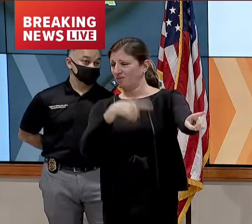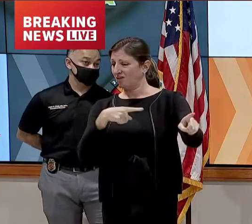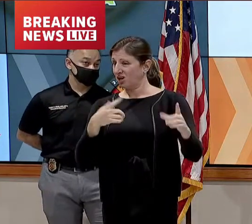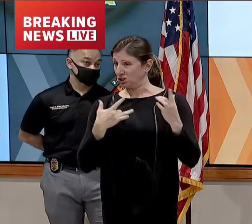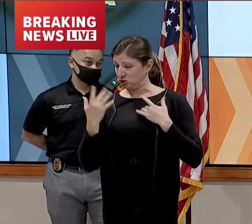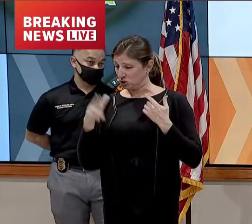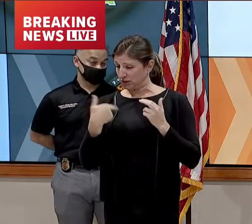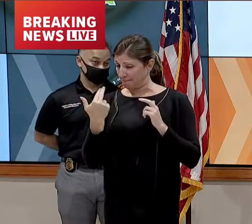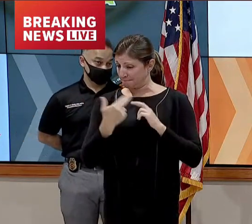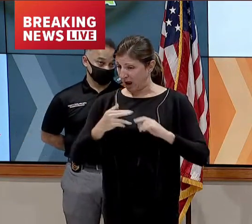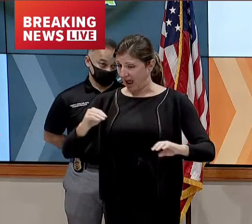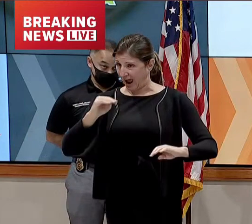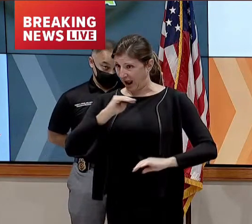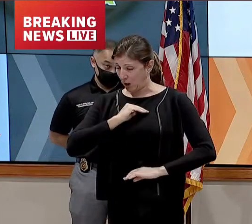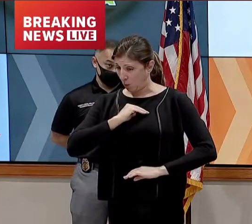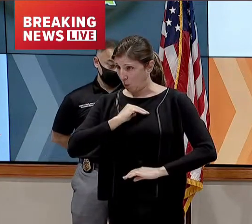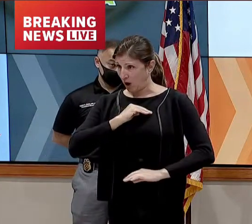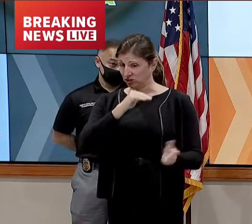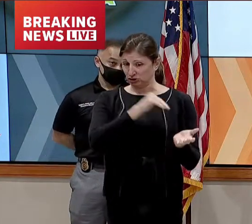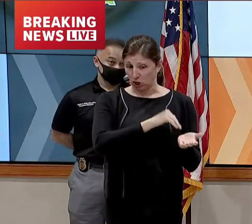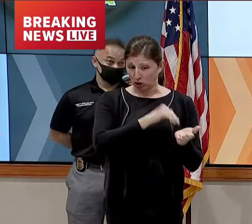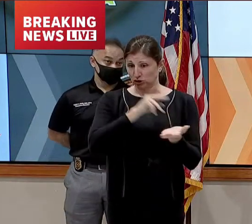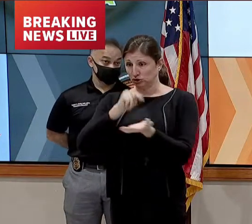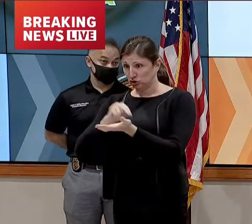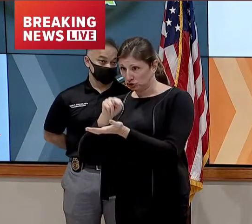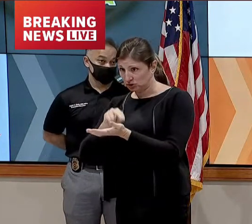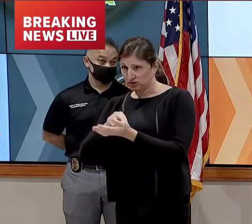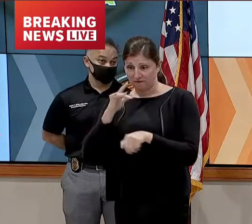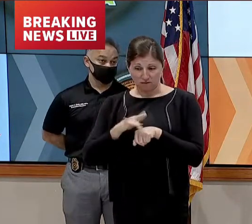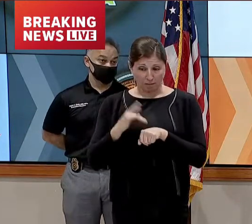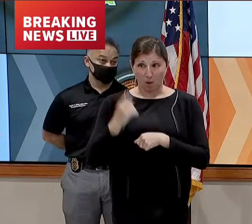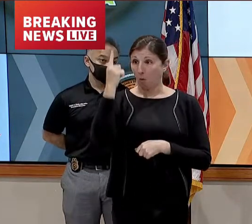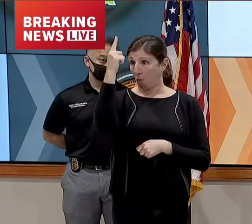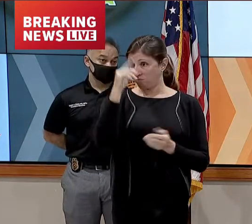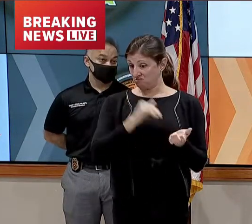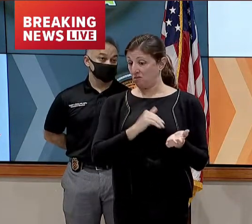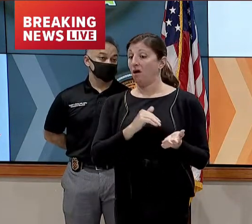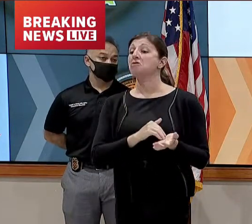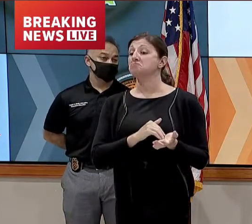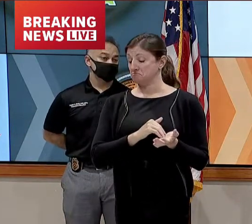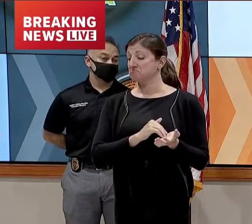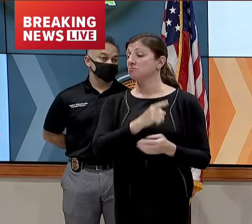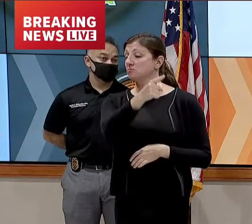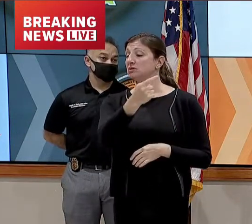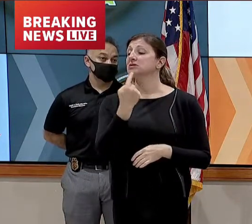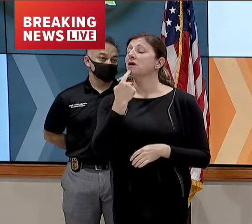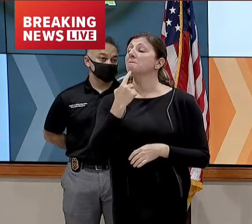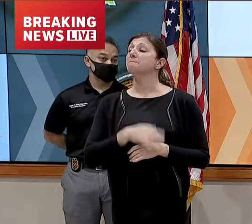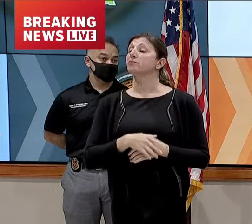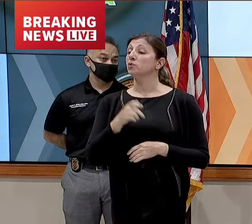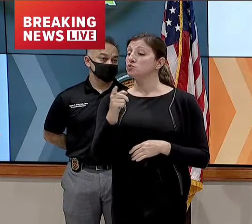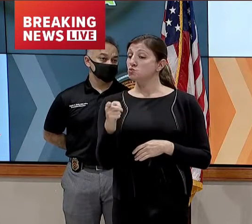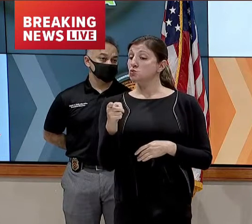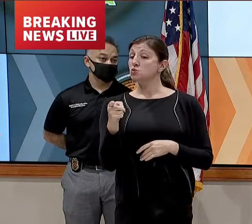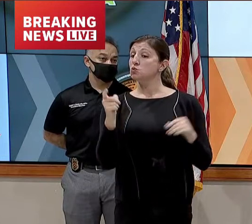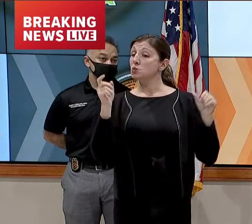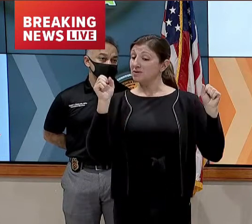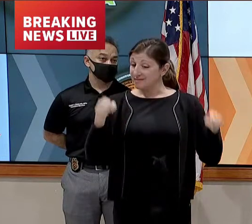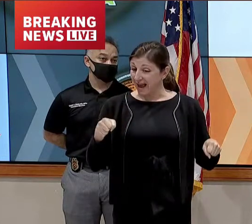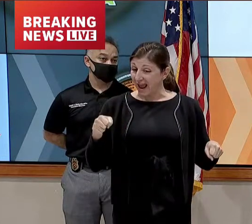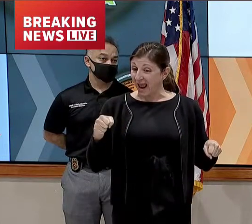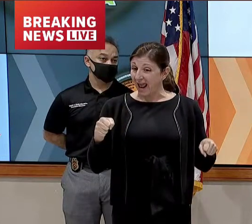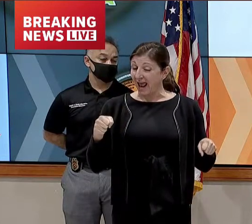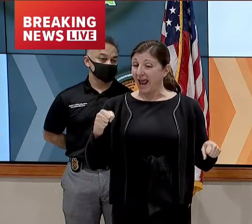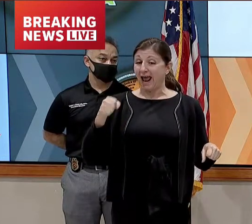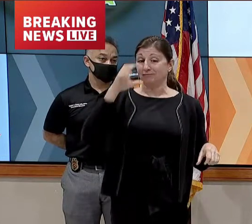adequate medical personnel availability. There is one doctor in particular who says you can add beds,